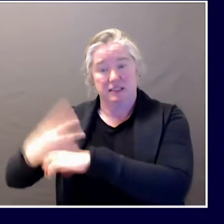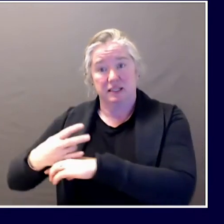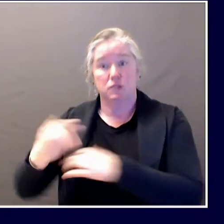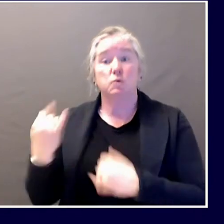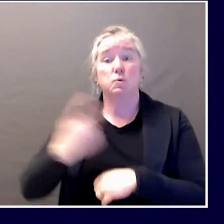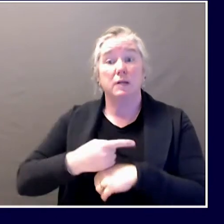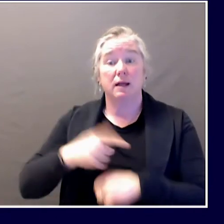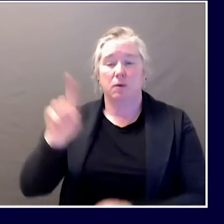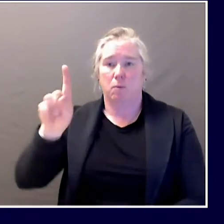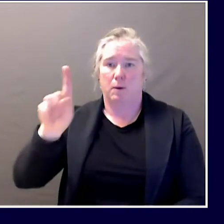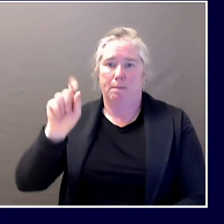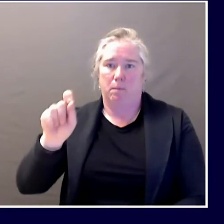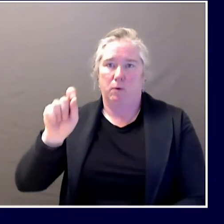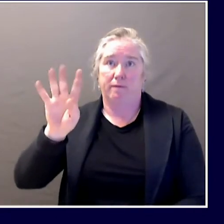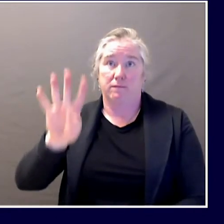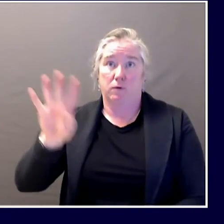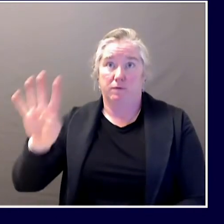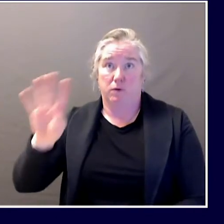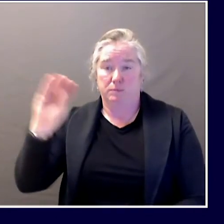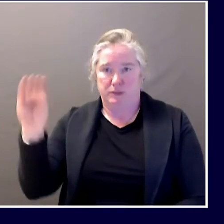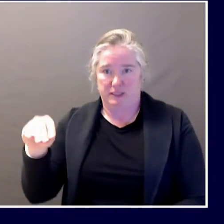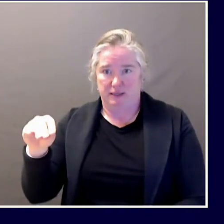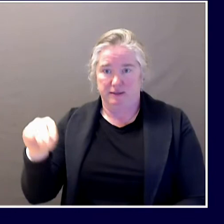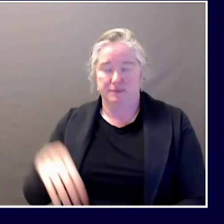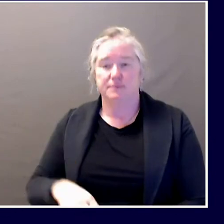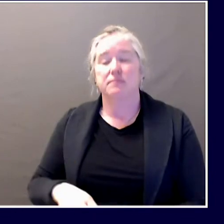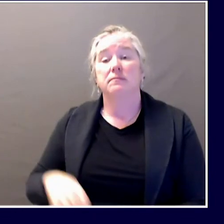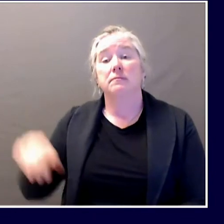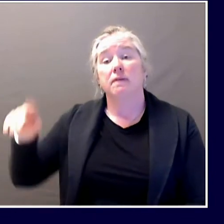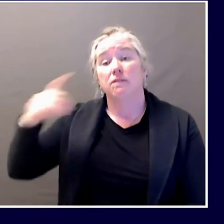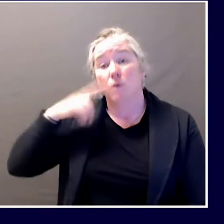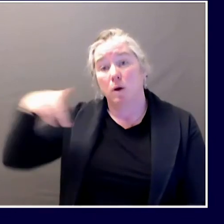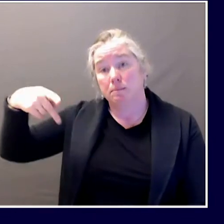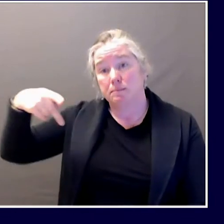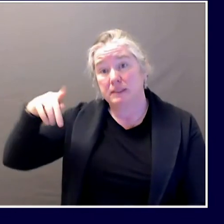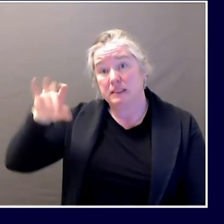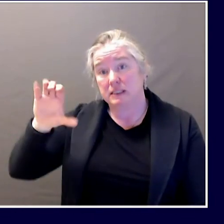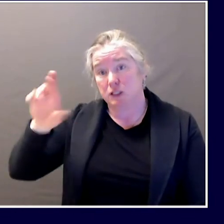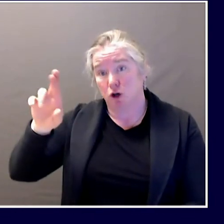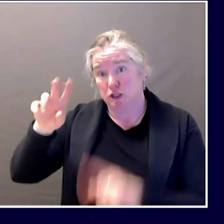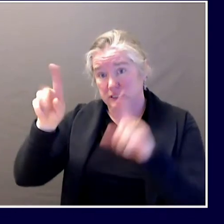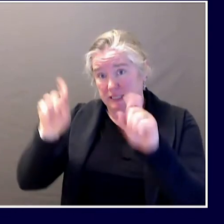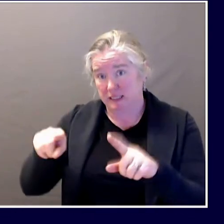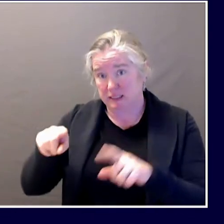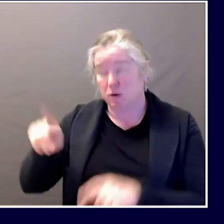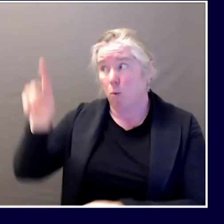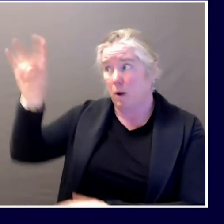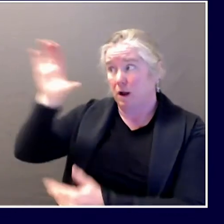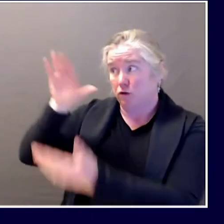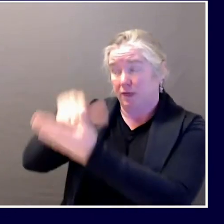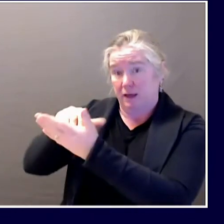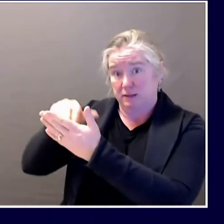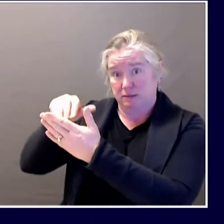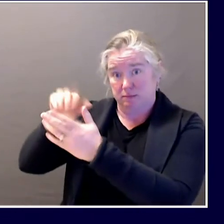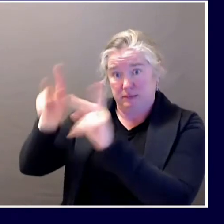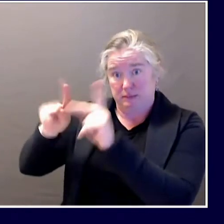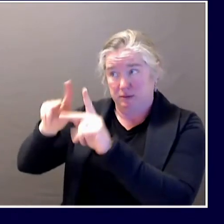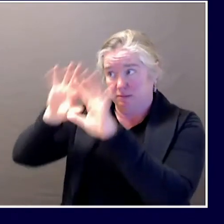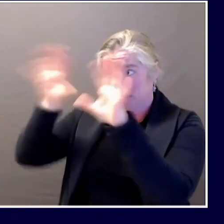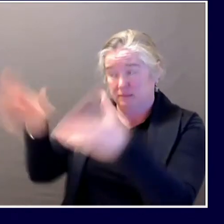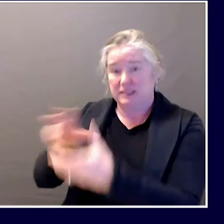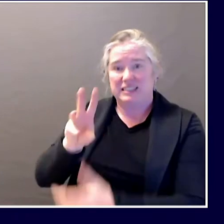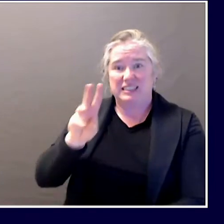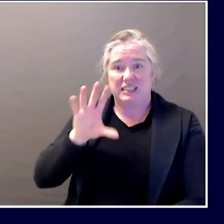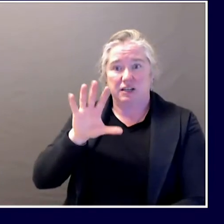1.44%. And our PCR testing volume stands at 615 PCR tests that are